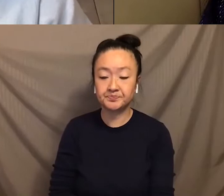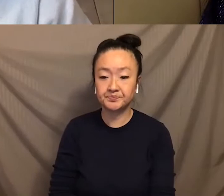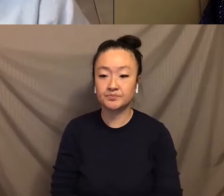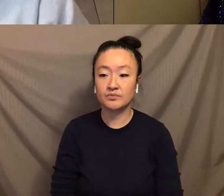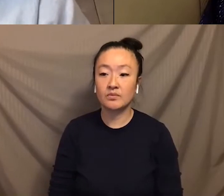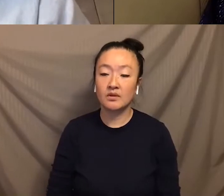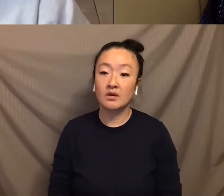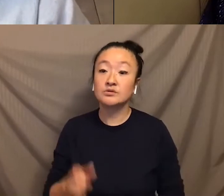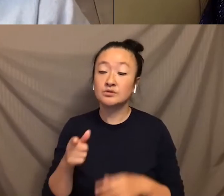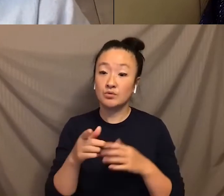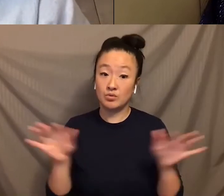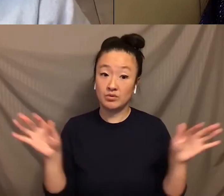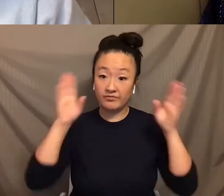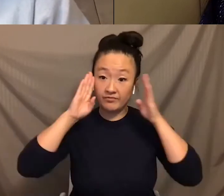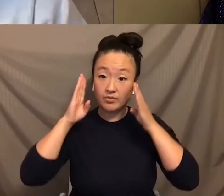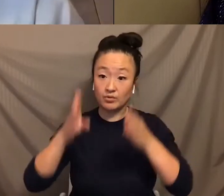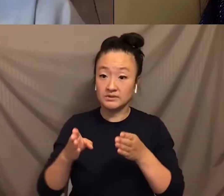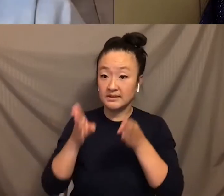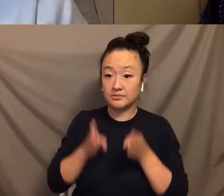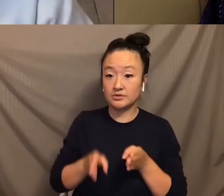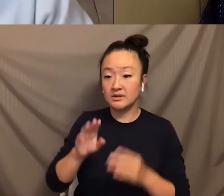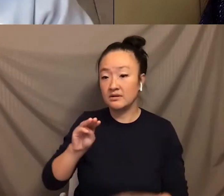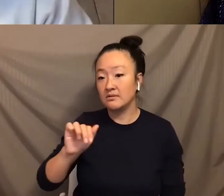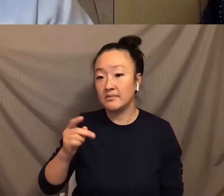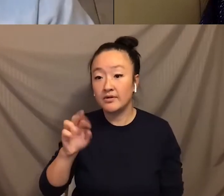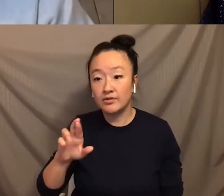you do focus on a figure like Madhur